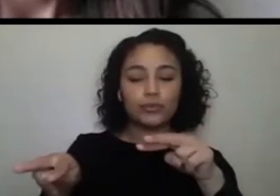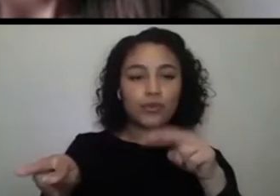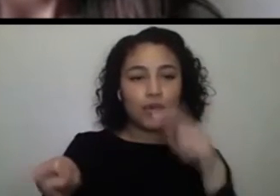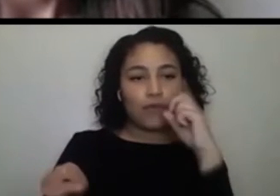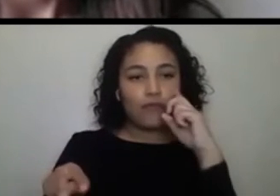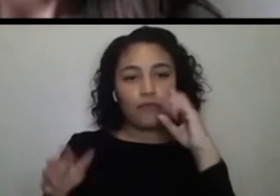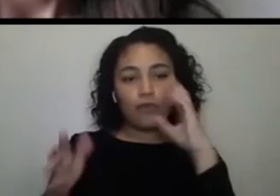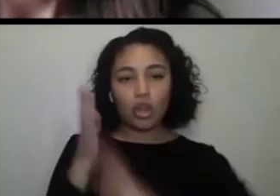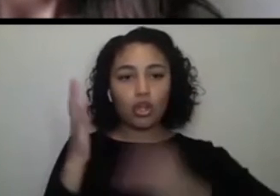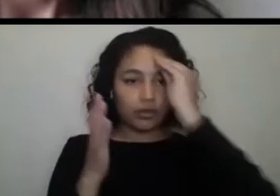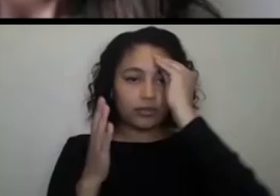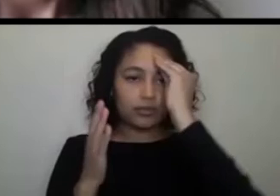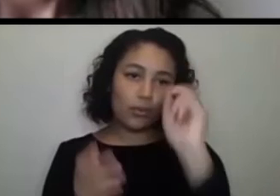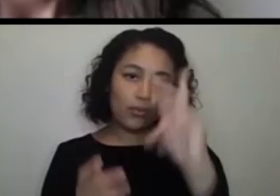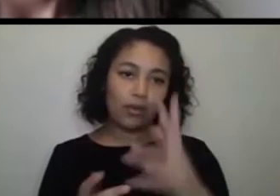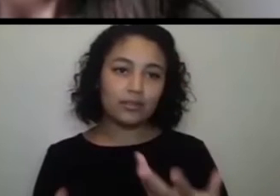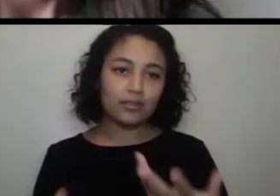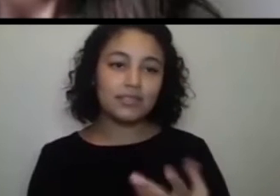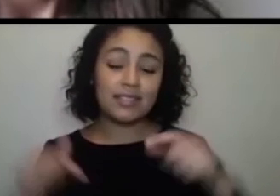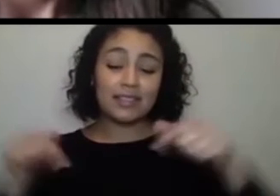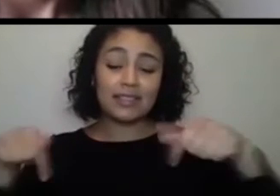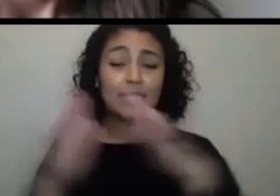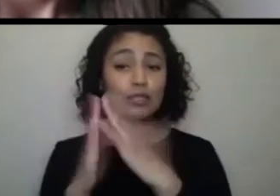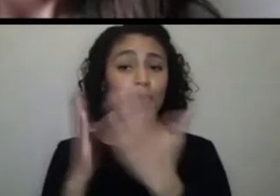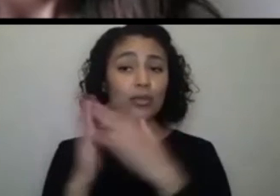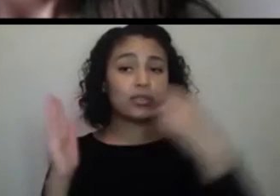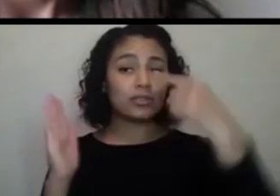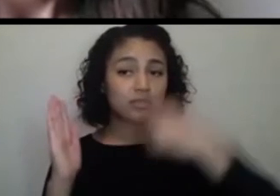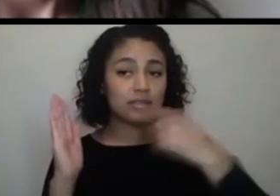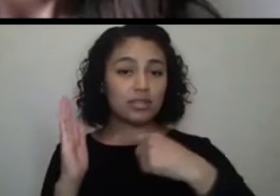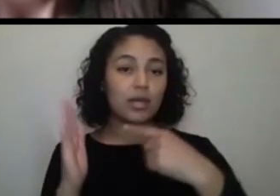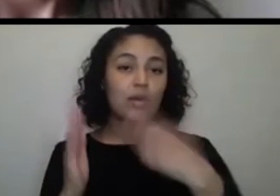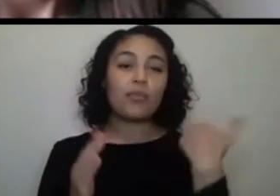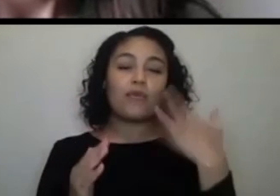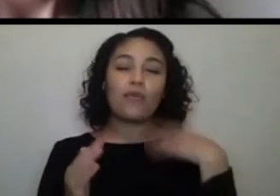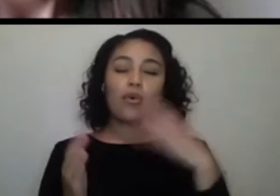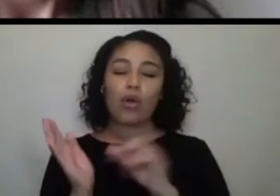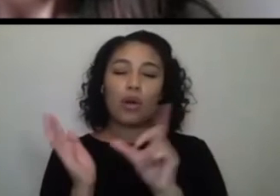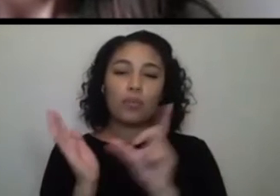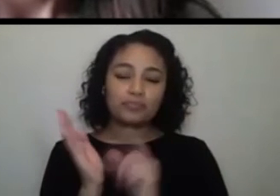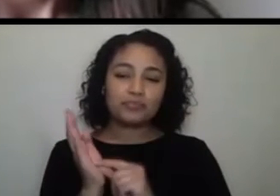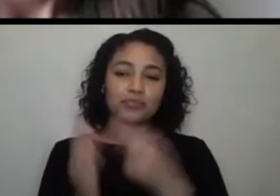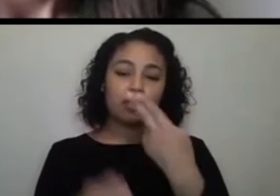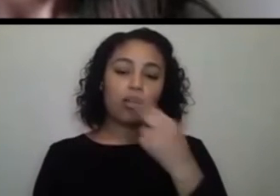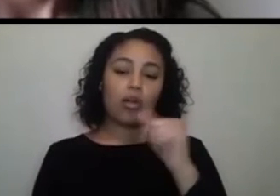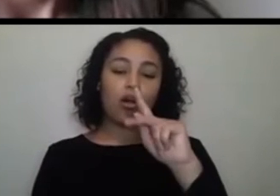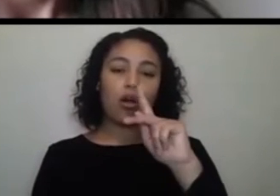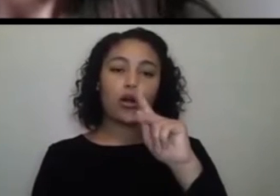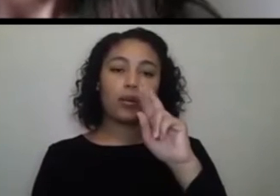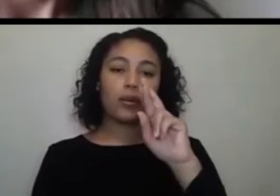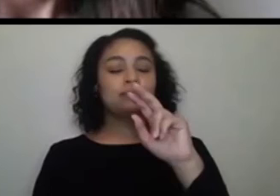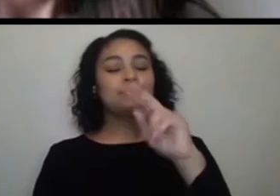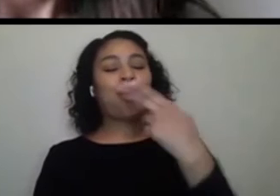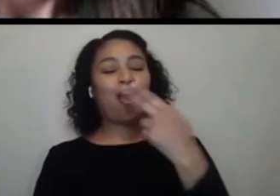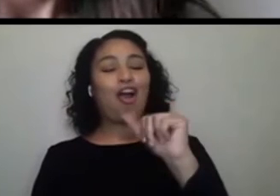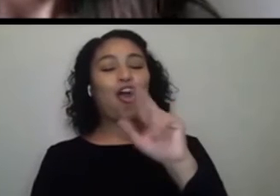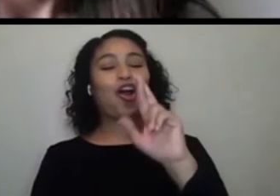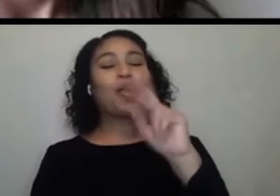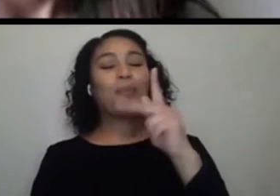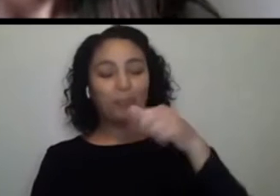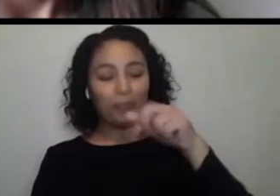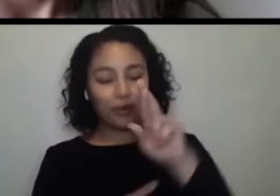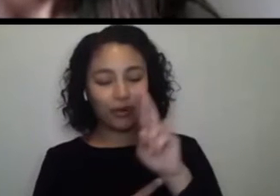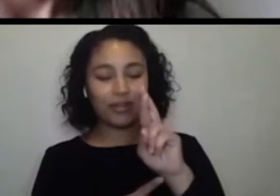have to tell you that these books, originally published by HarperCollins, they're still published by They have a legal team. And they were